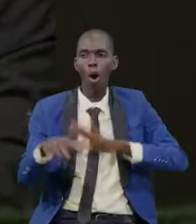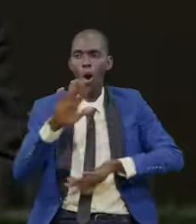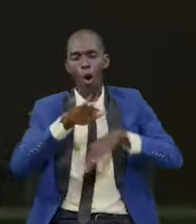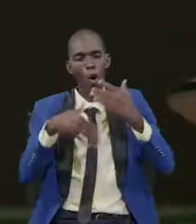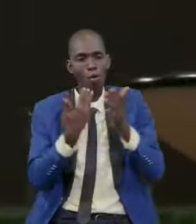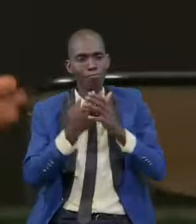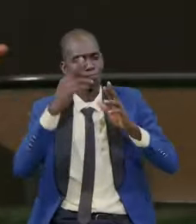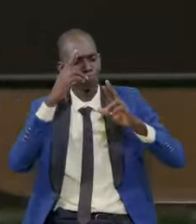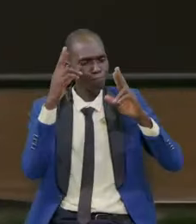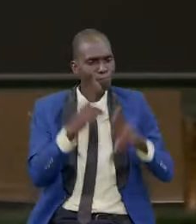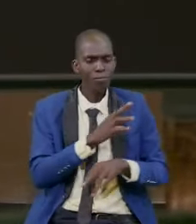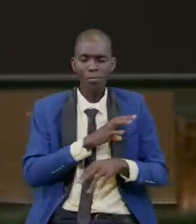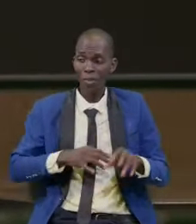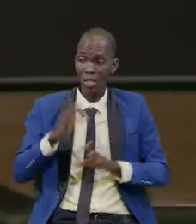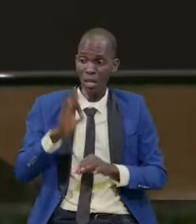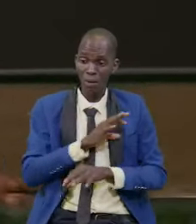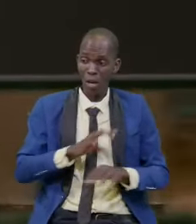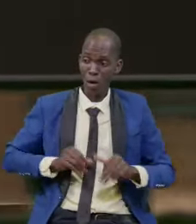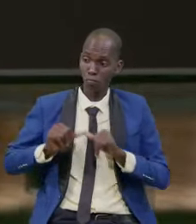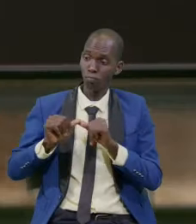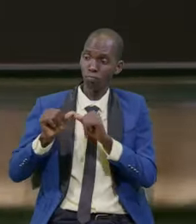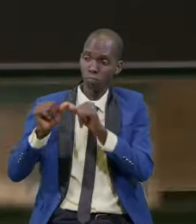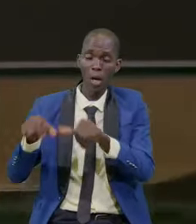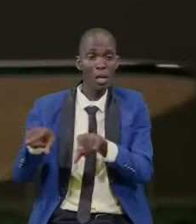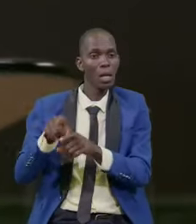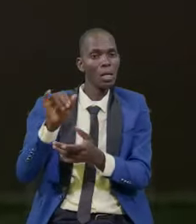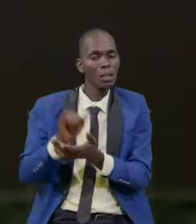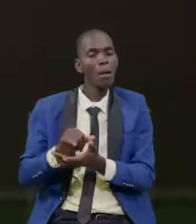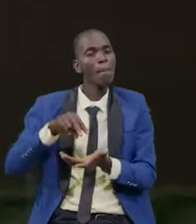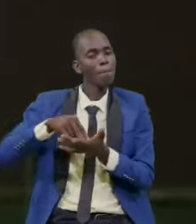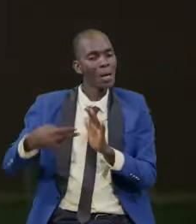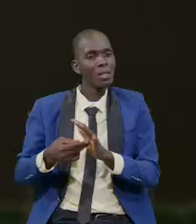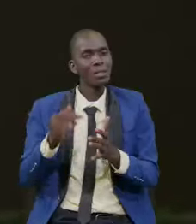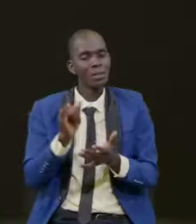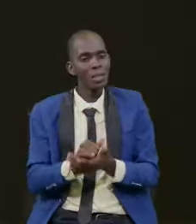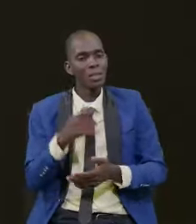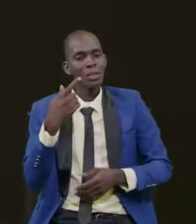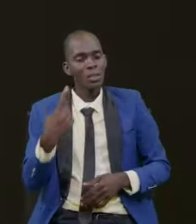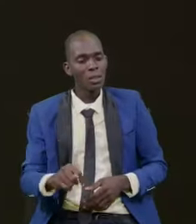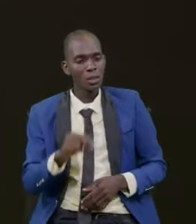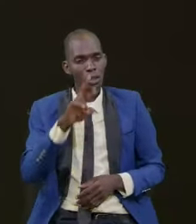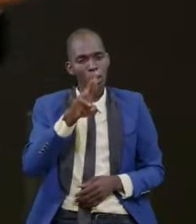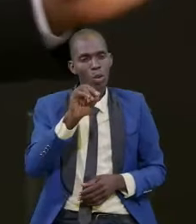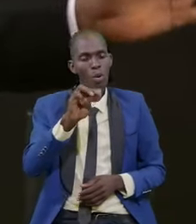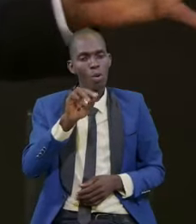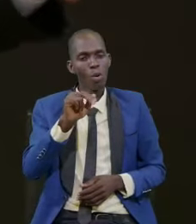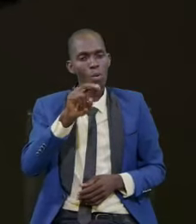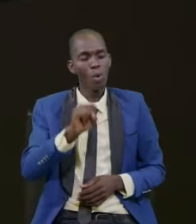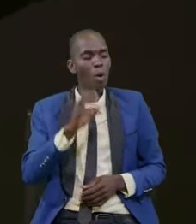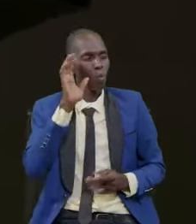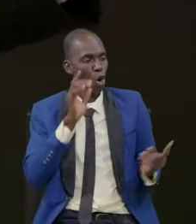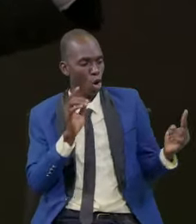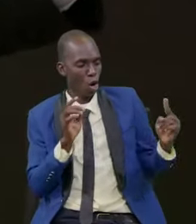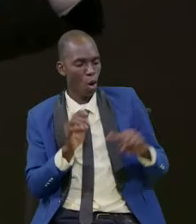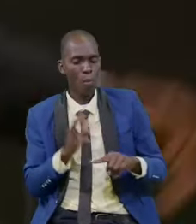on him, and the Romans will come and take our nation. Because of that, not because of all